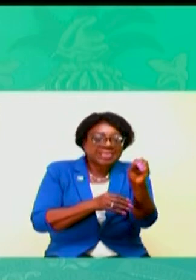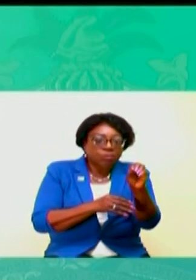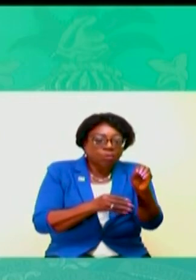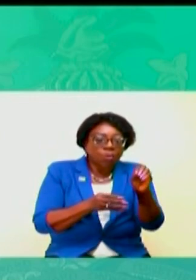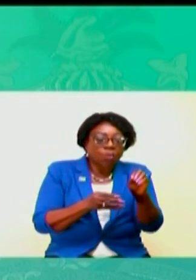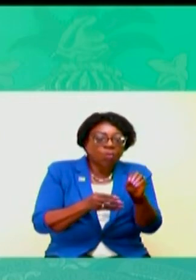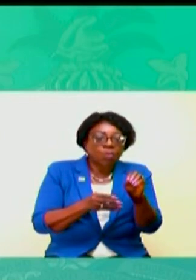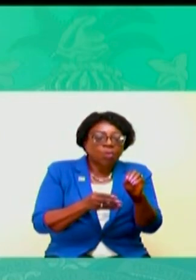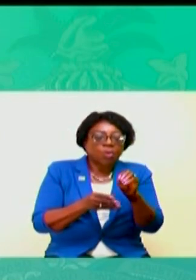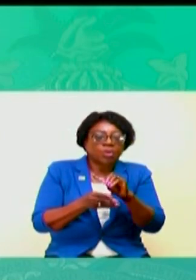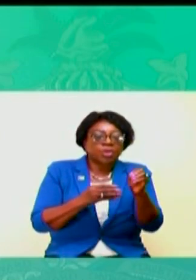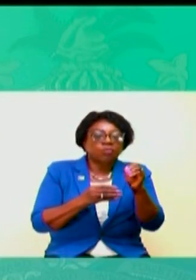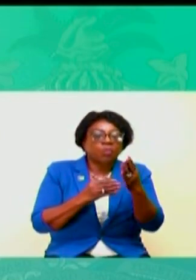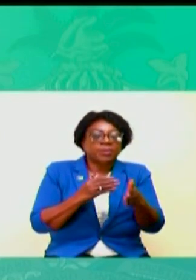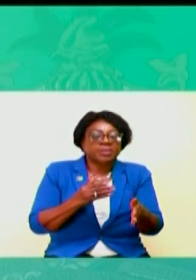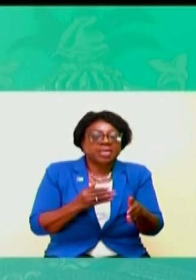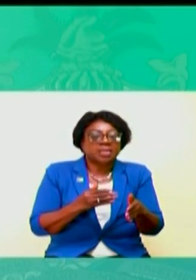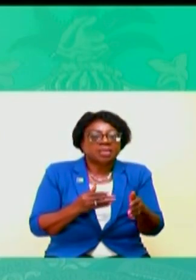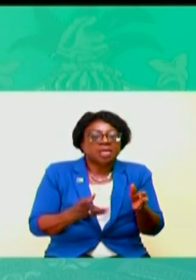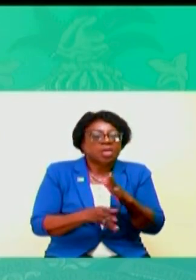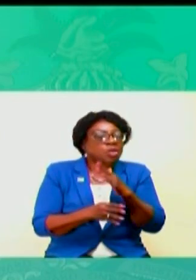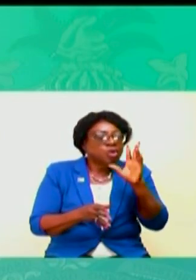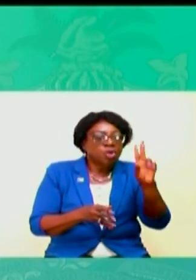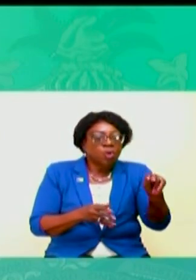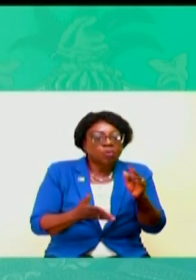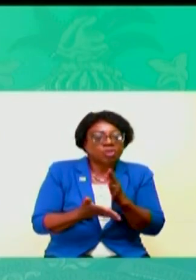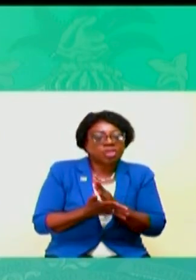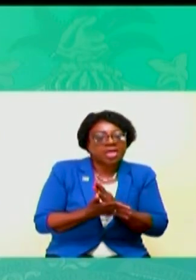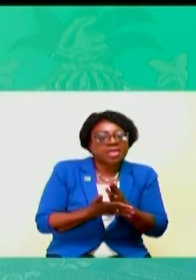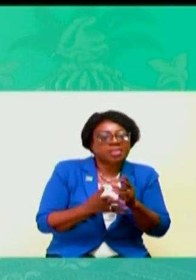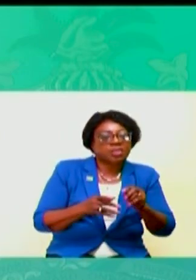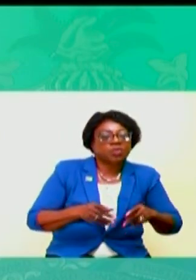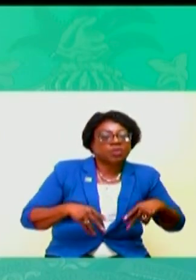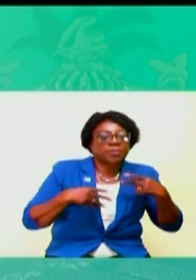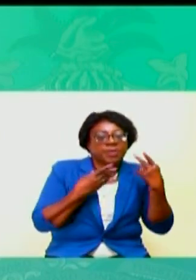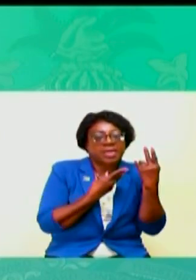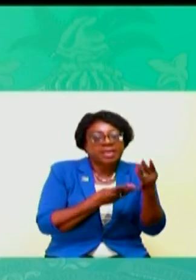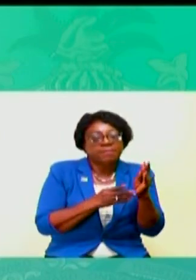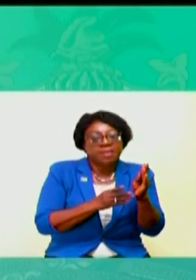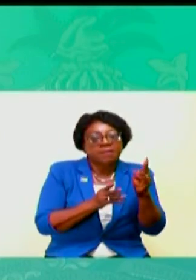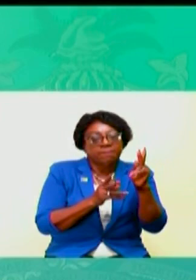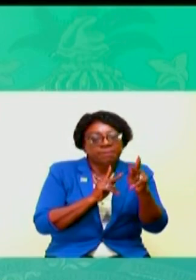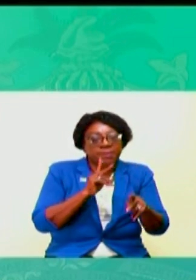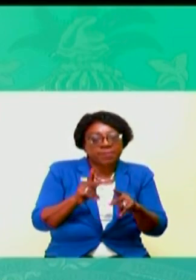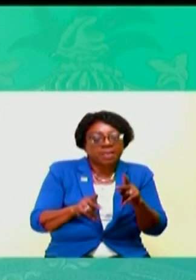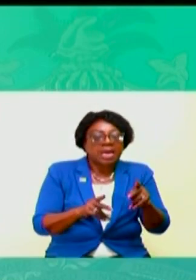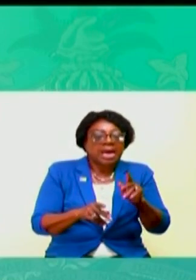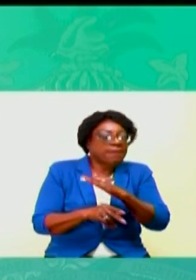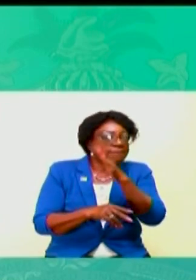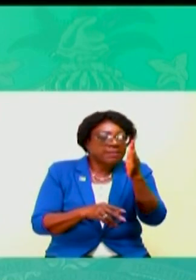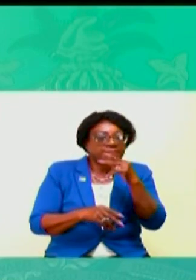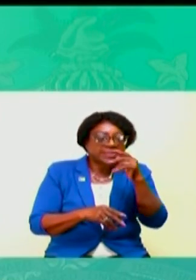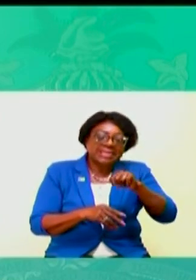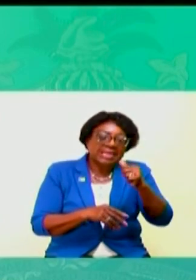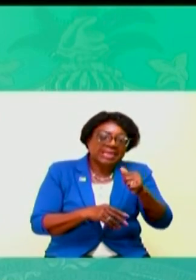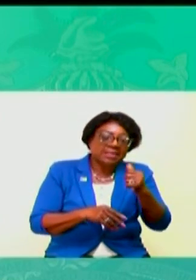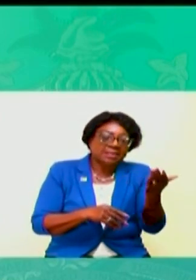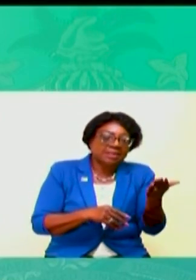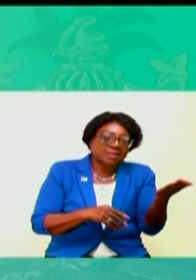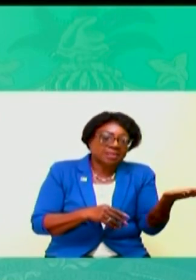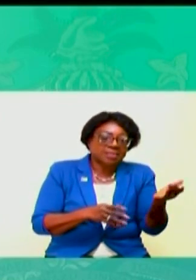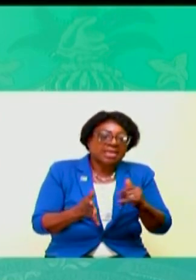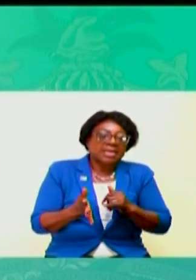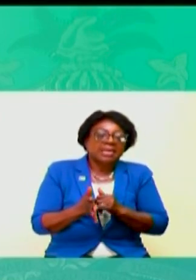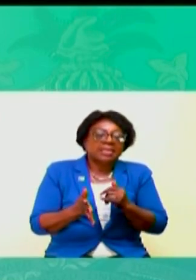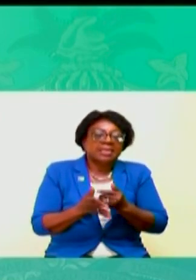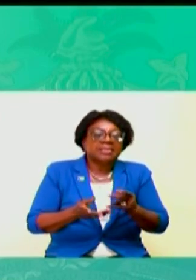No what? None. No offering. Oh, say it ain't so. No offering to the Bahamian people. My God. I've never seen nothing like this. It is